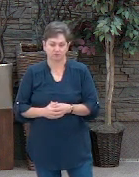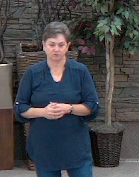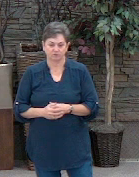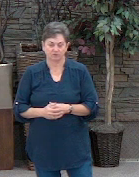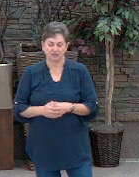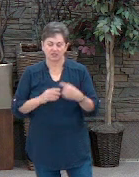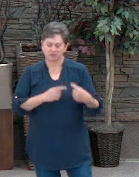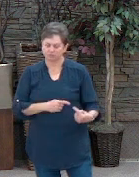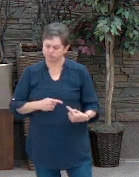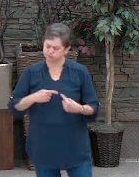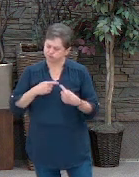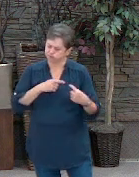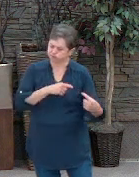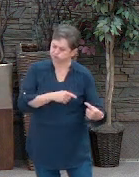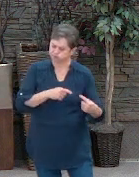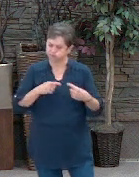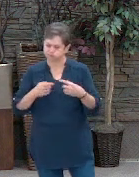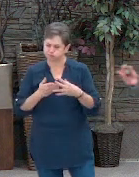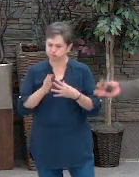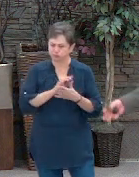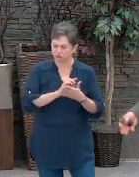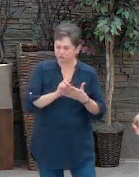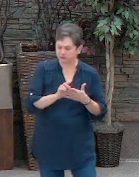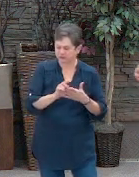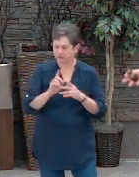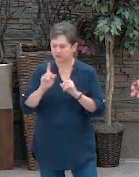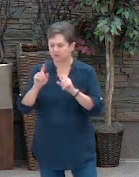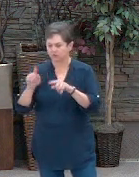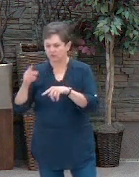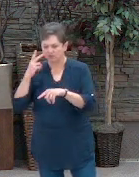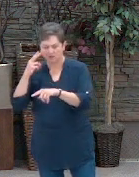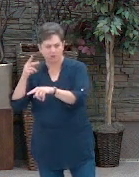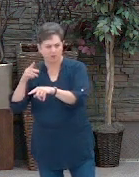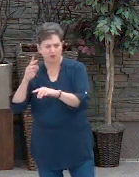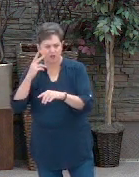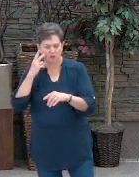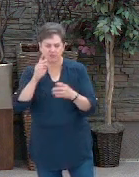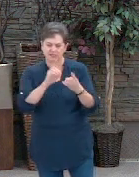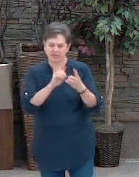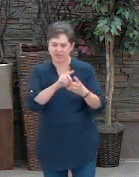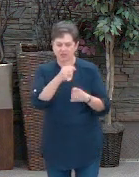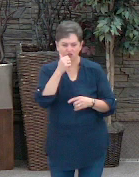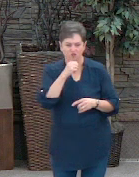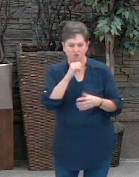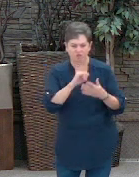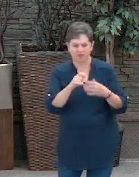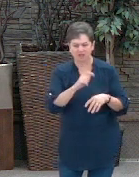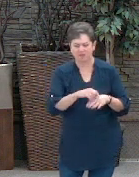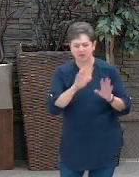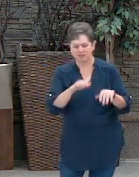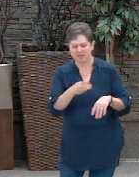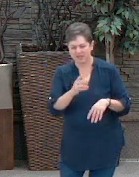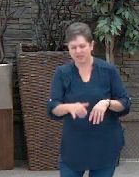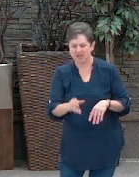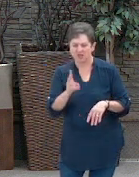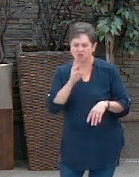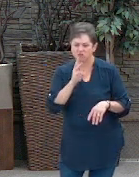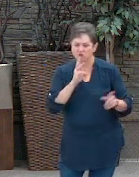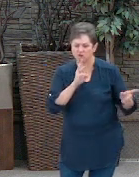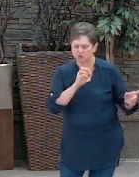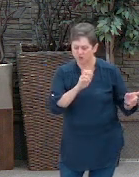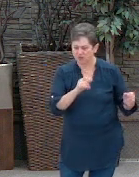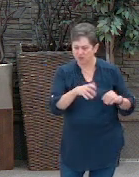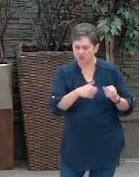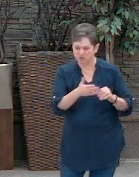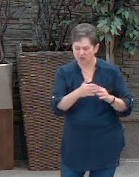And I wrestled with that throughout the week. I'd gone and seen, not Patty, but another girl I was dating at that time and said, hey, there's water in the creek behind